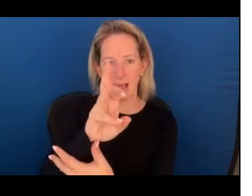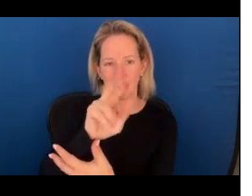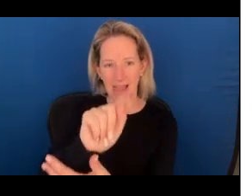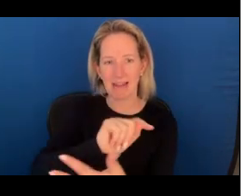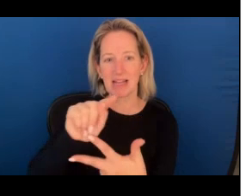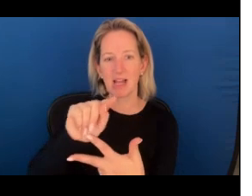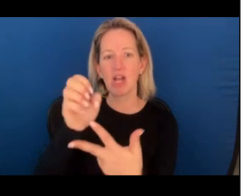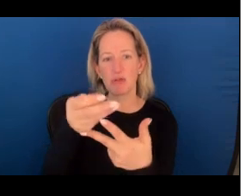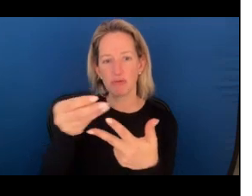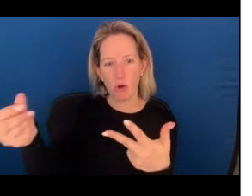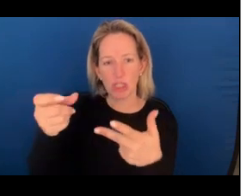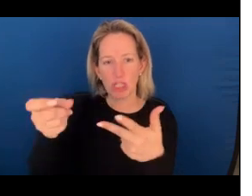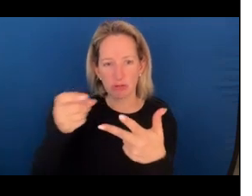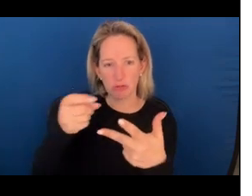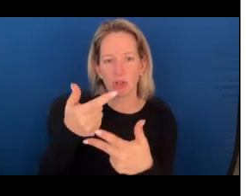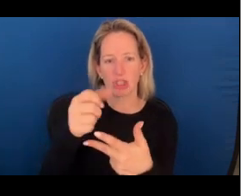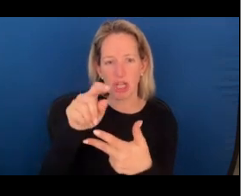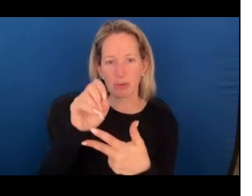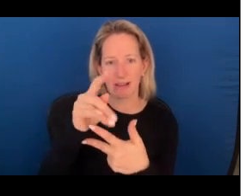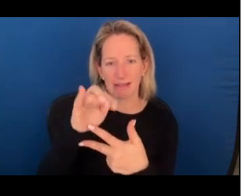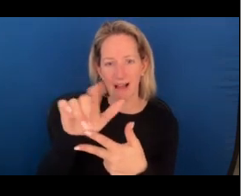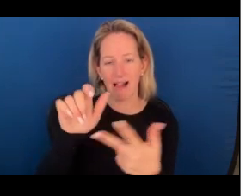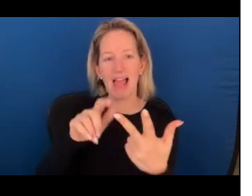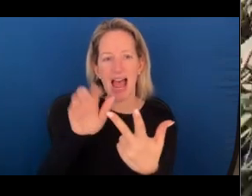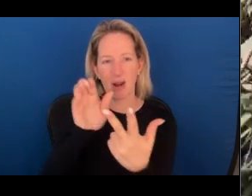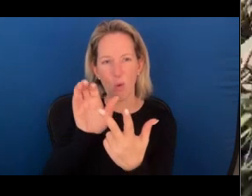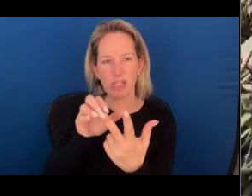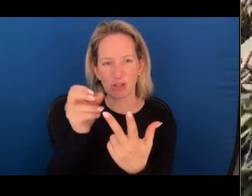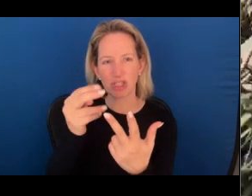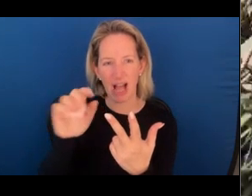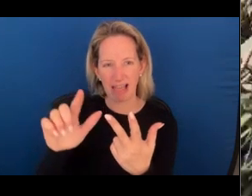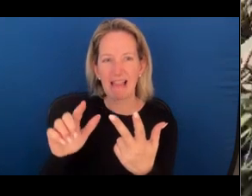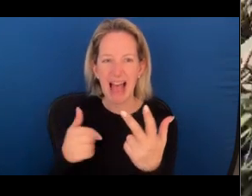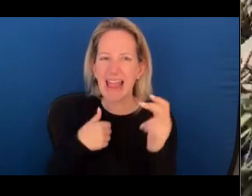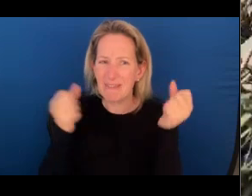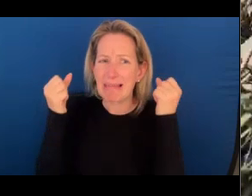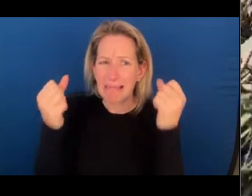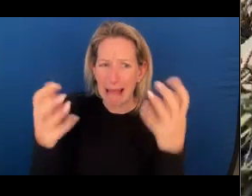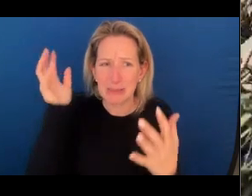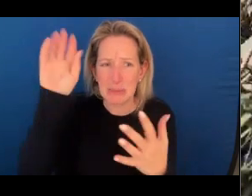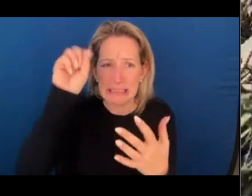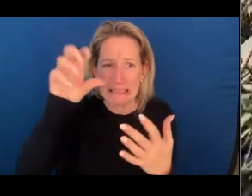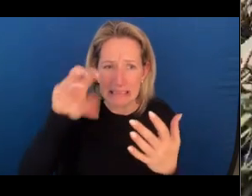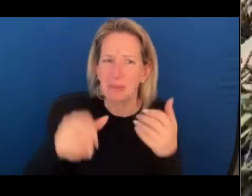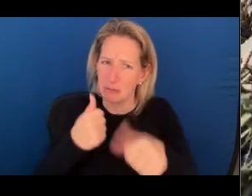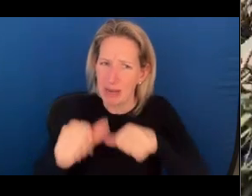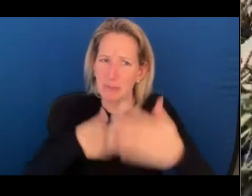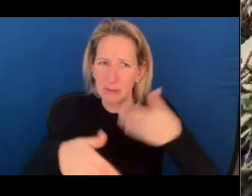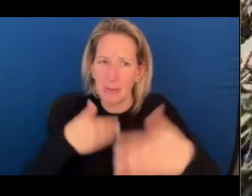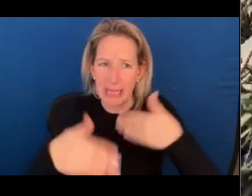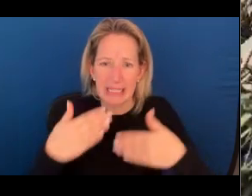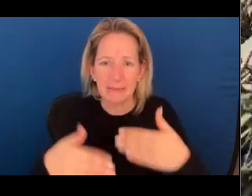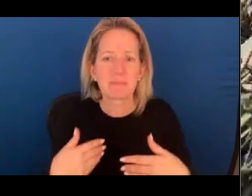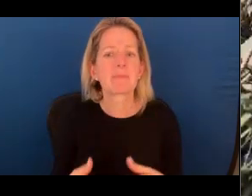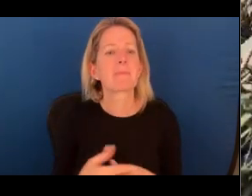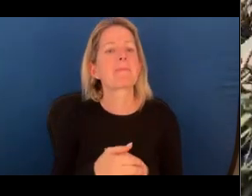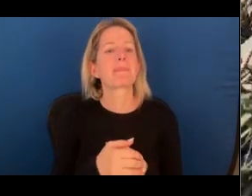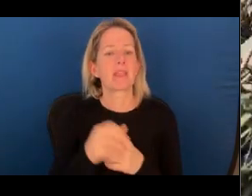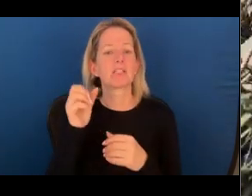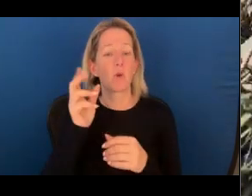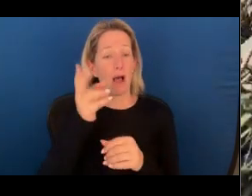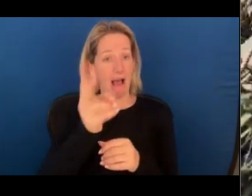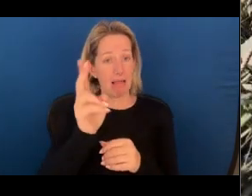bags. Next. I have a lot to get through, so I'm going to try to go quickly. So I'll give you some highlights from research